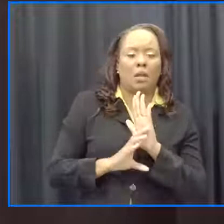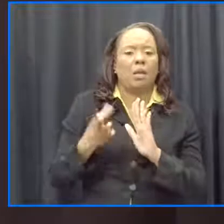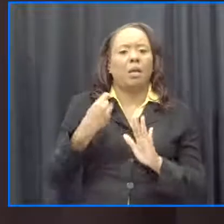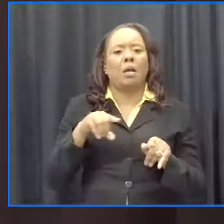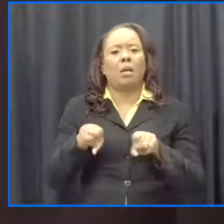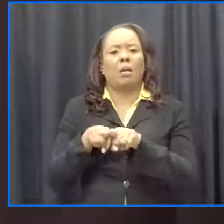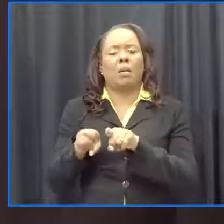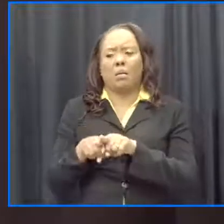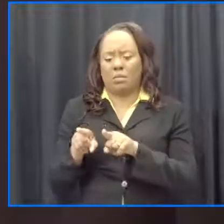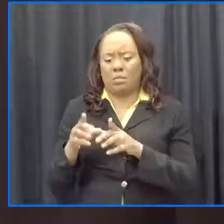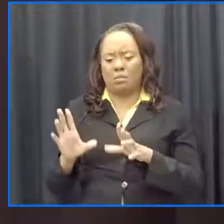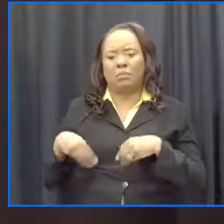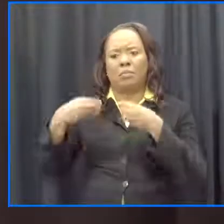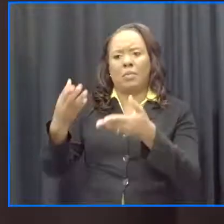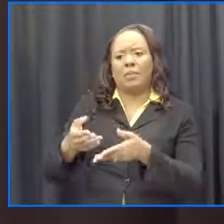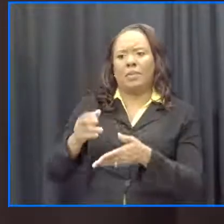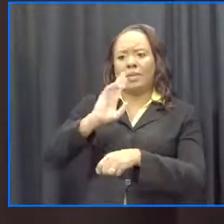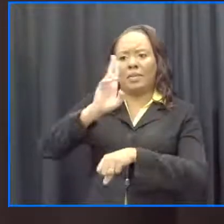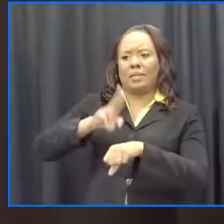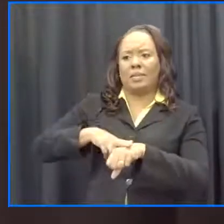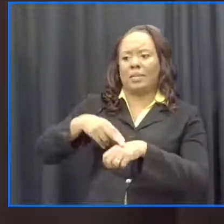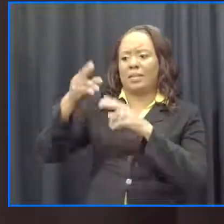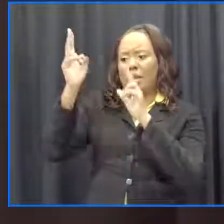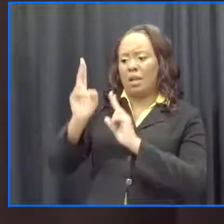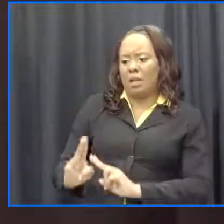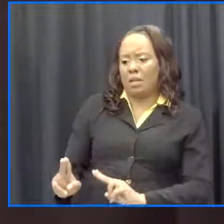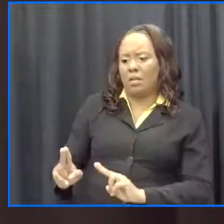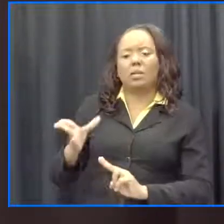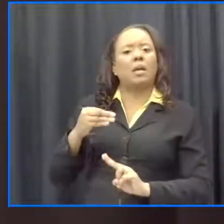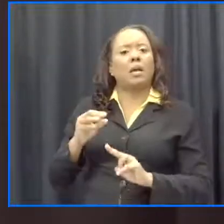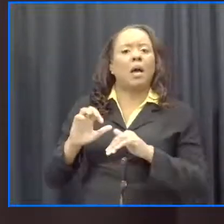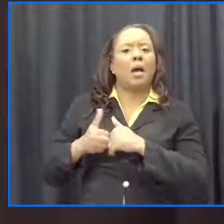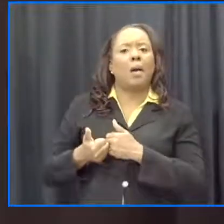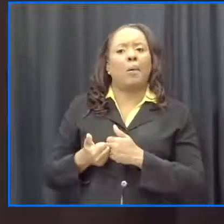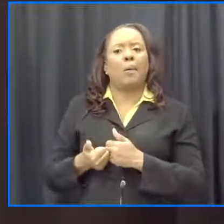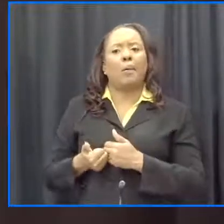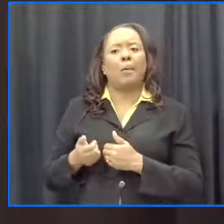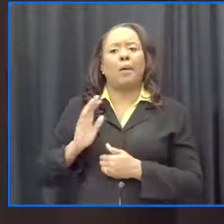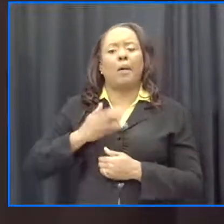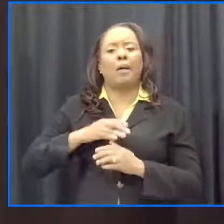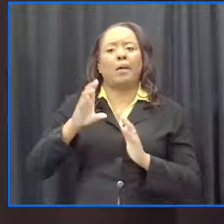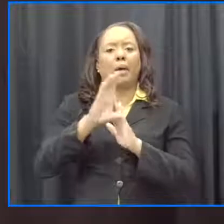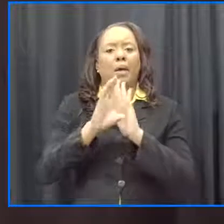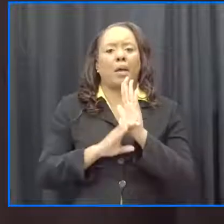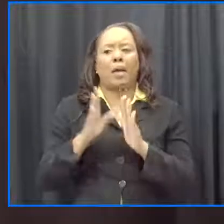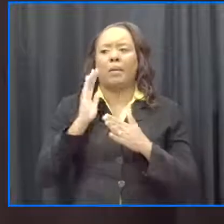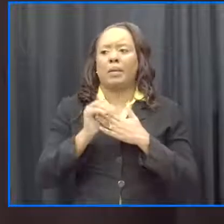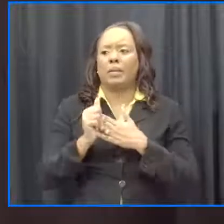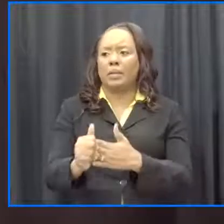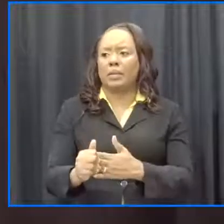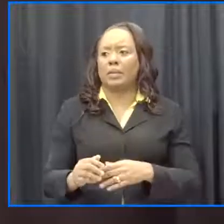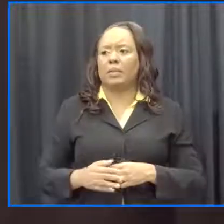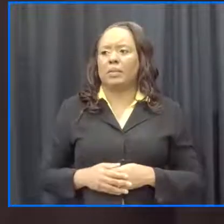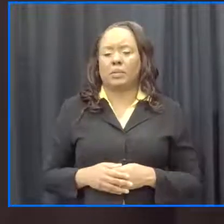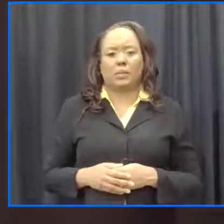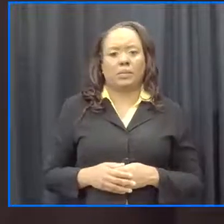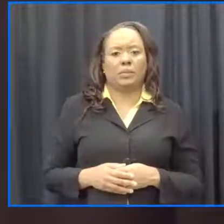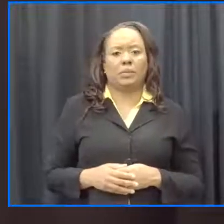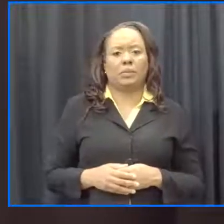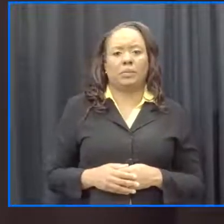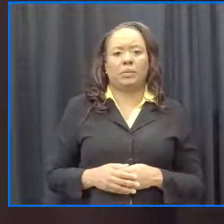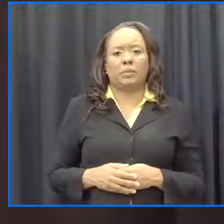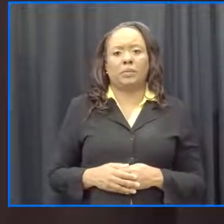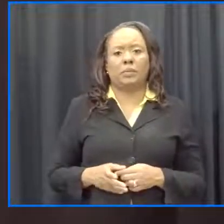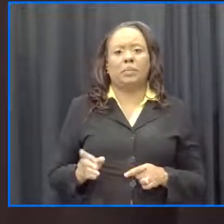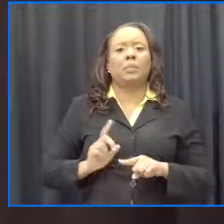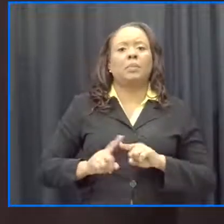consider a system of national honors and a national table of precedents somehow it doesn't seem to rise to the